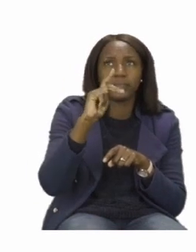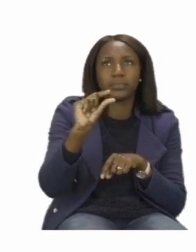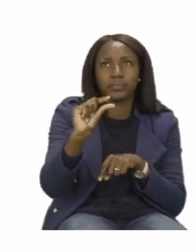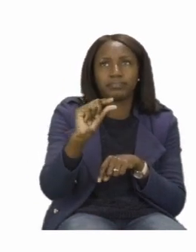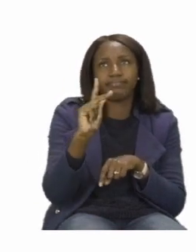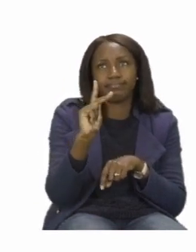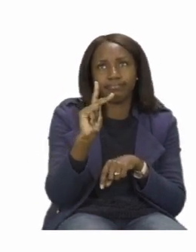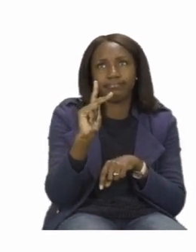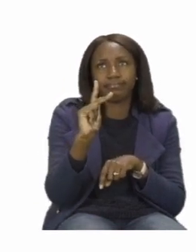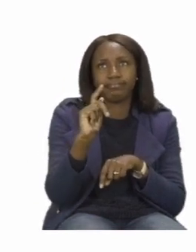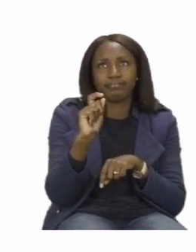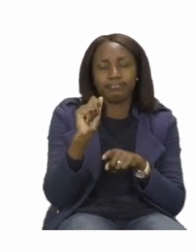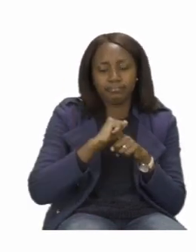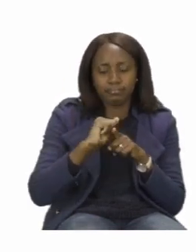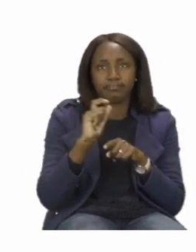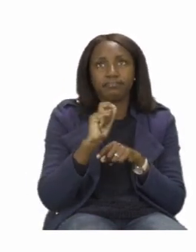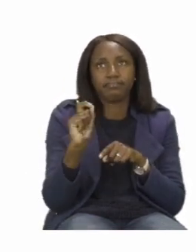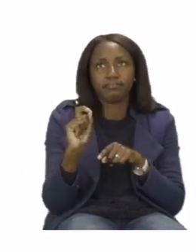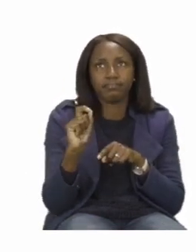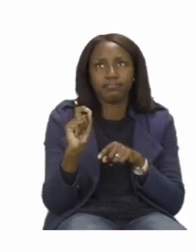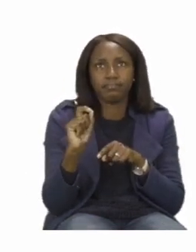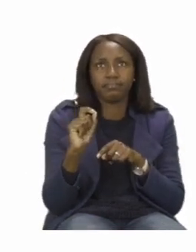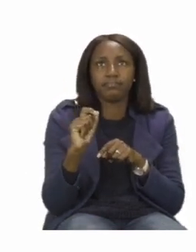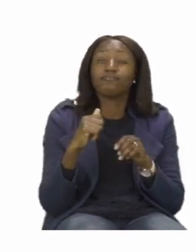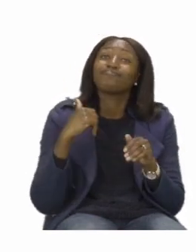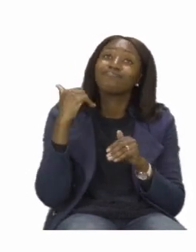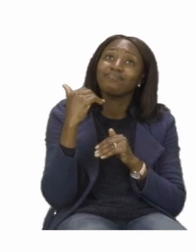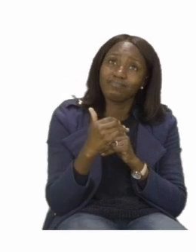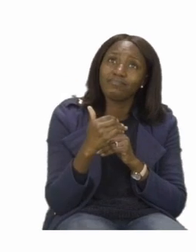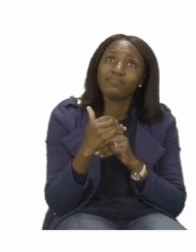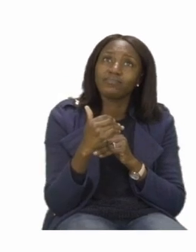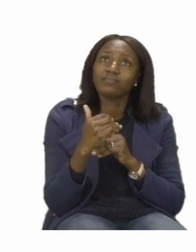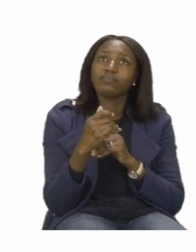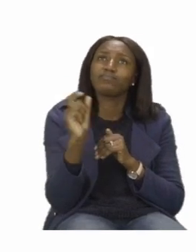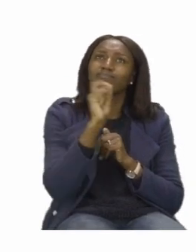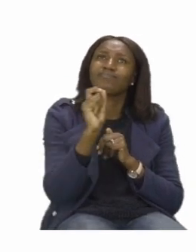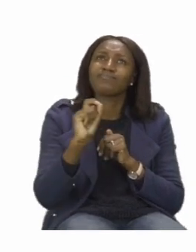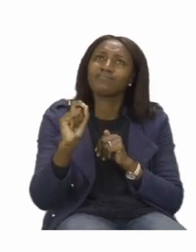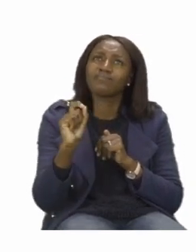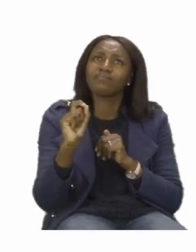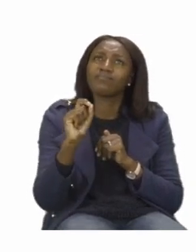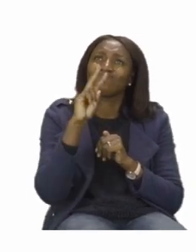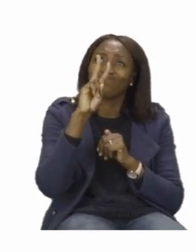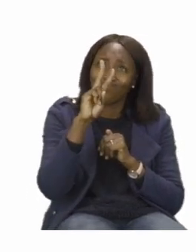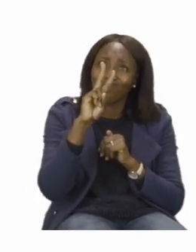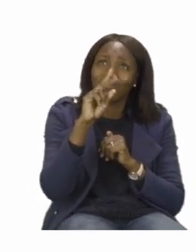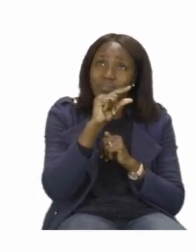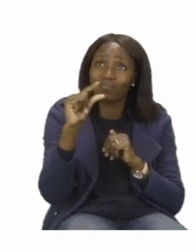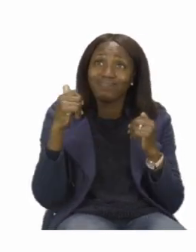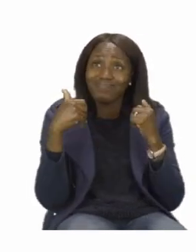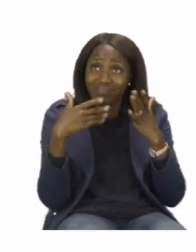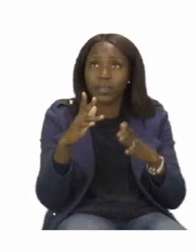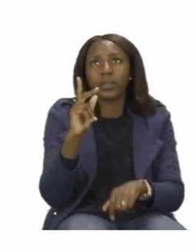small letter k. After that, you need to write 2 words that